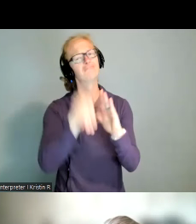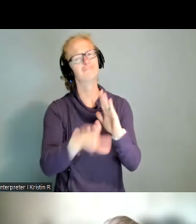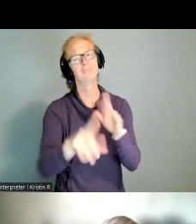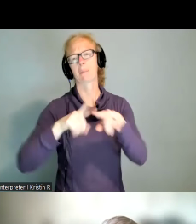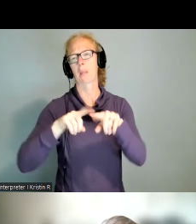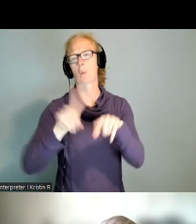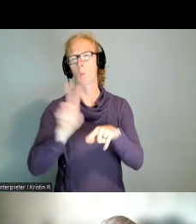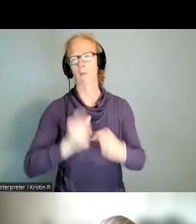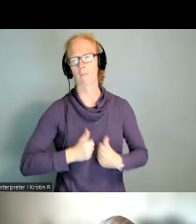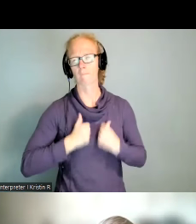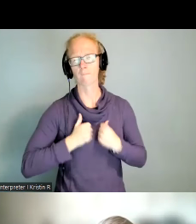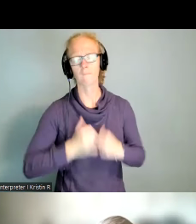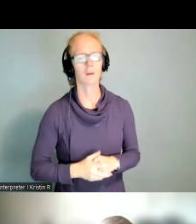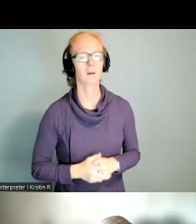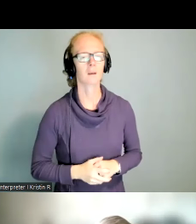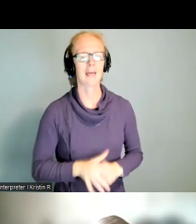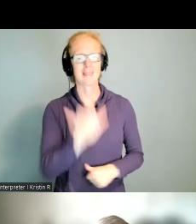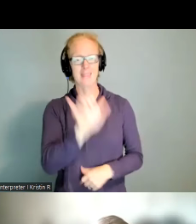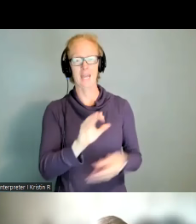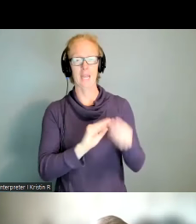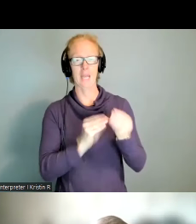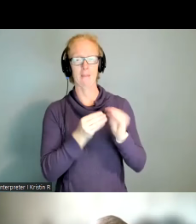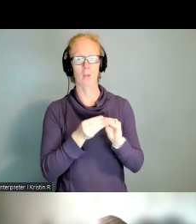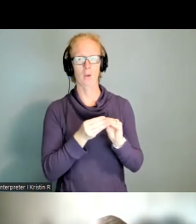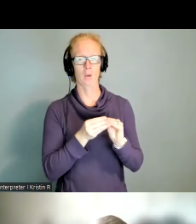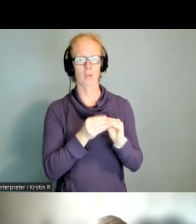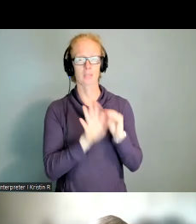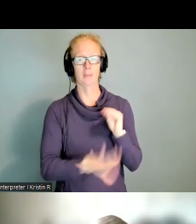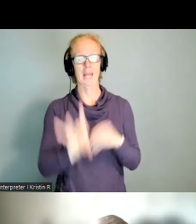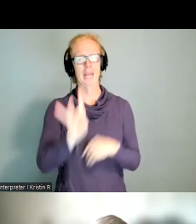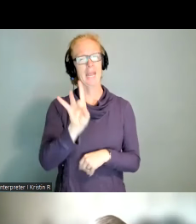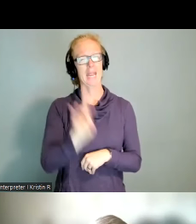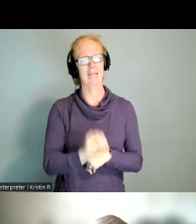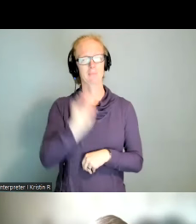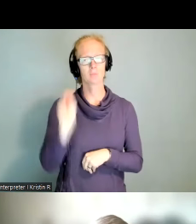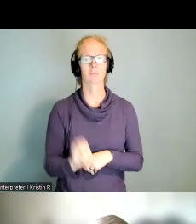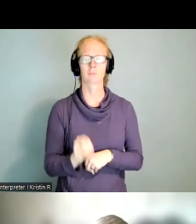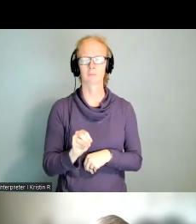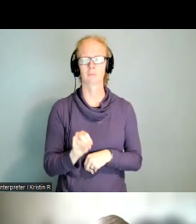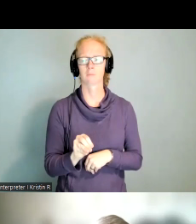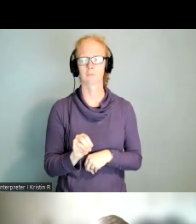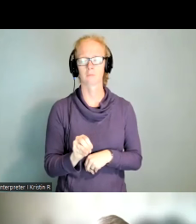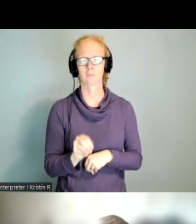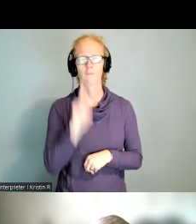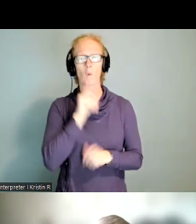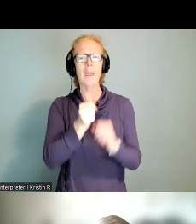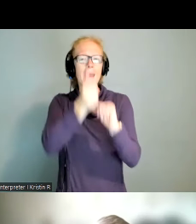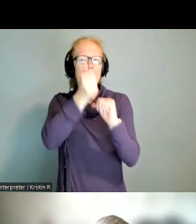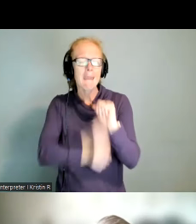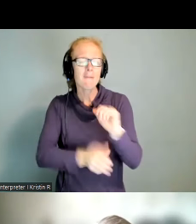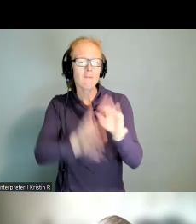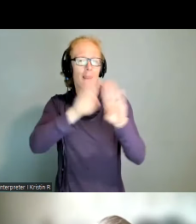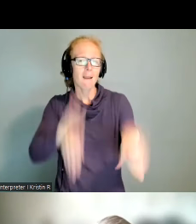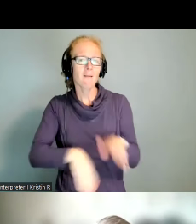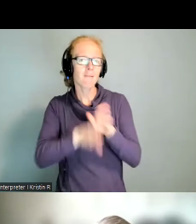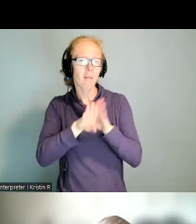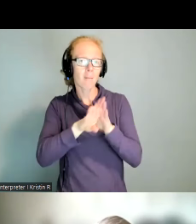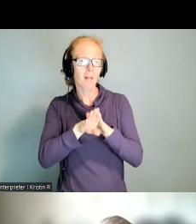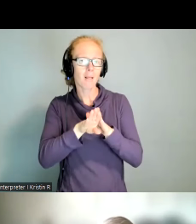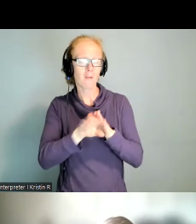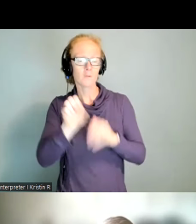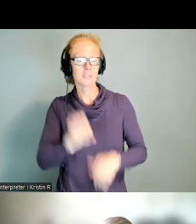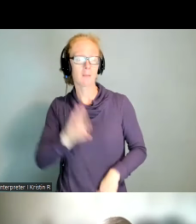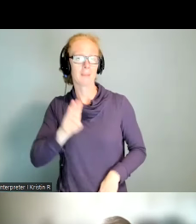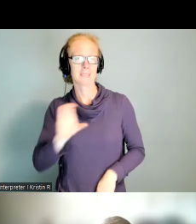but it's significant because that number represents about 80% of every housing, all housing development in the South